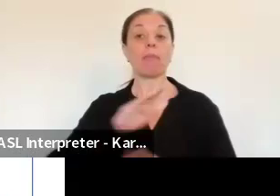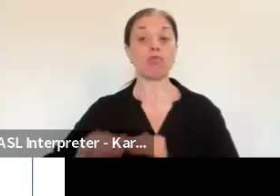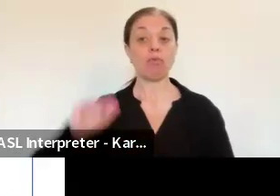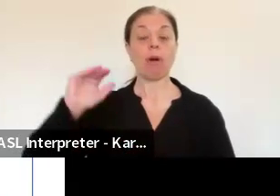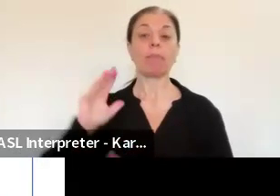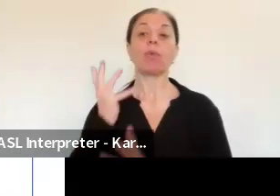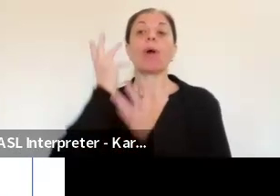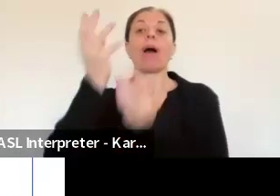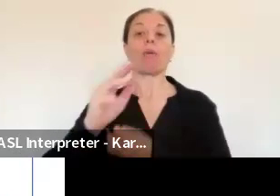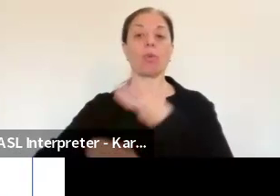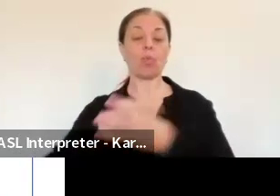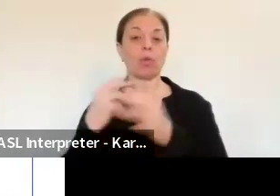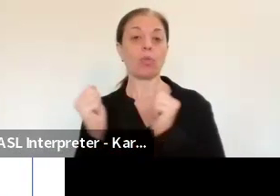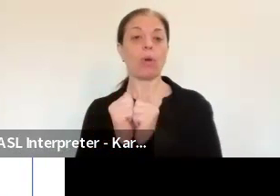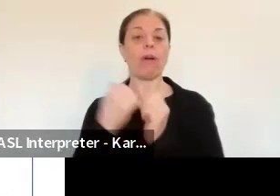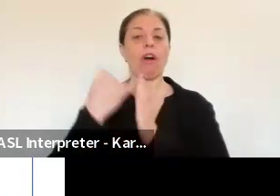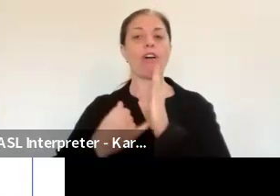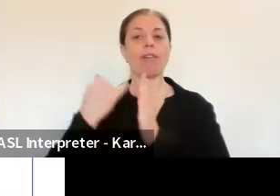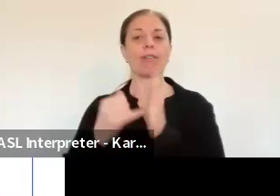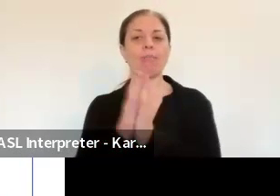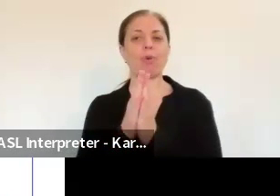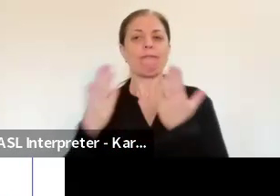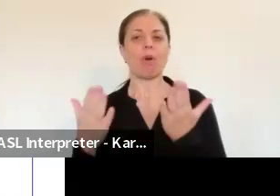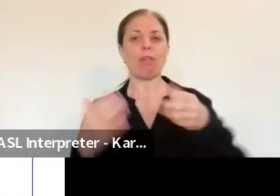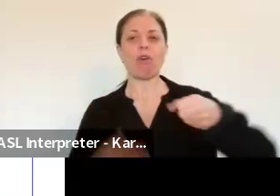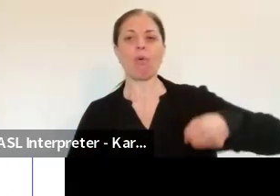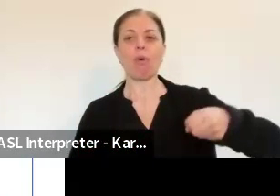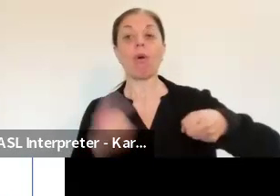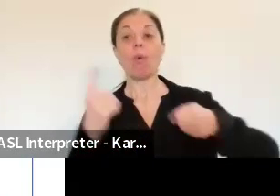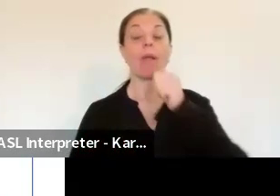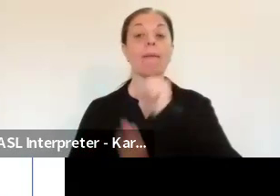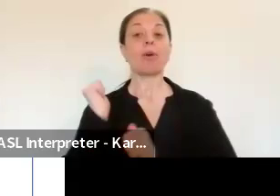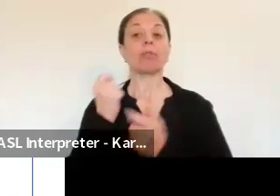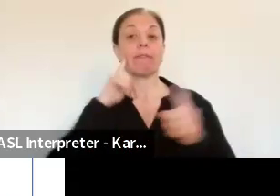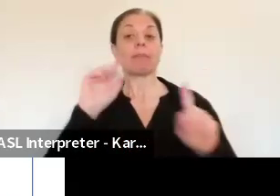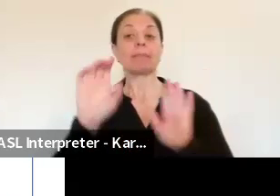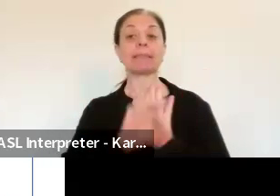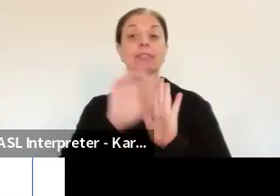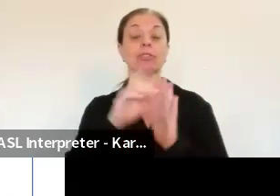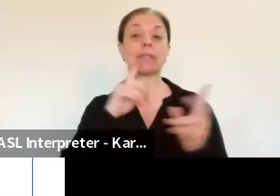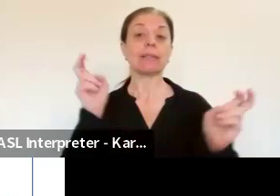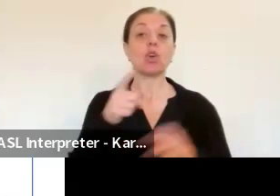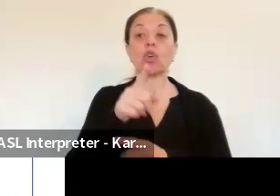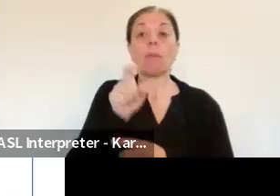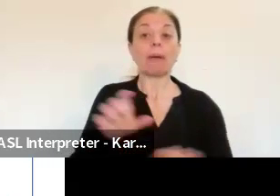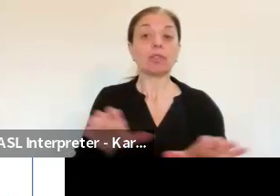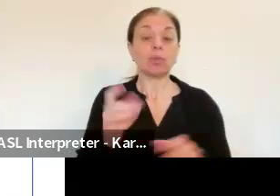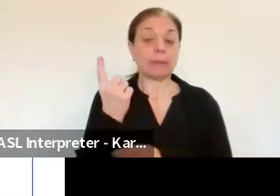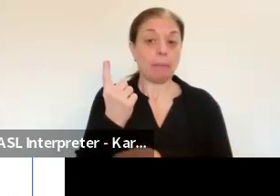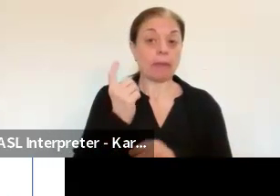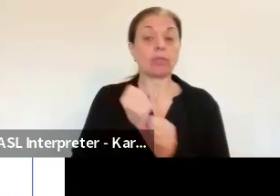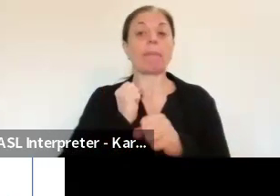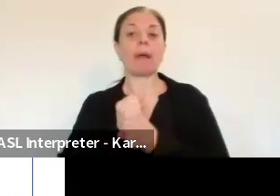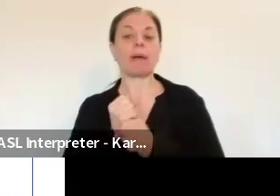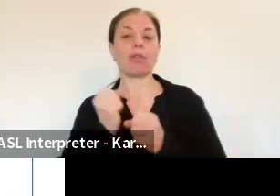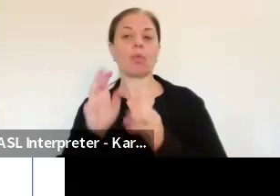out into the world with an art portfolio. One of her most famous characters says, "You must do something to make the world